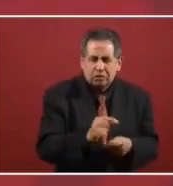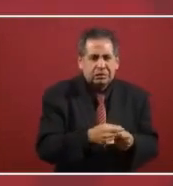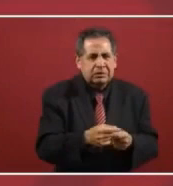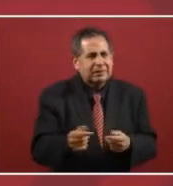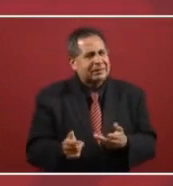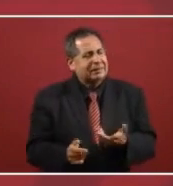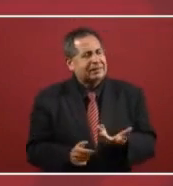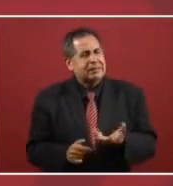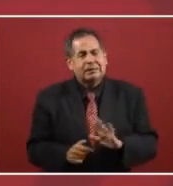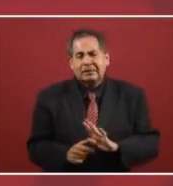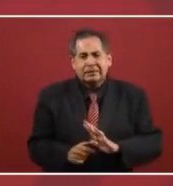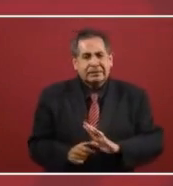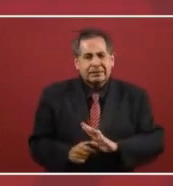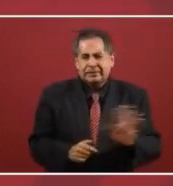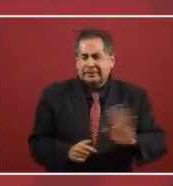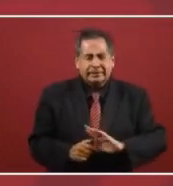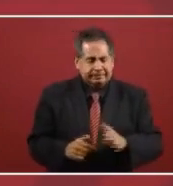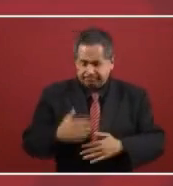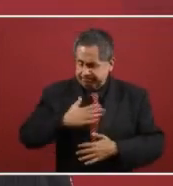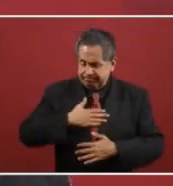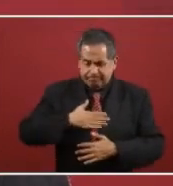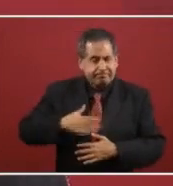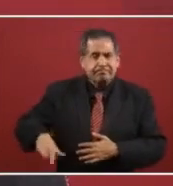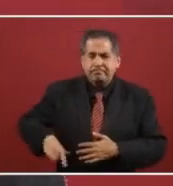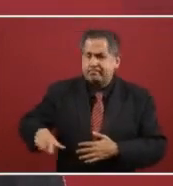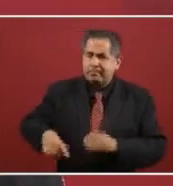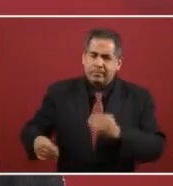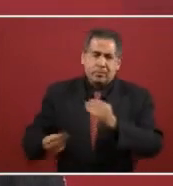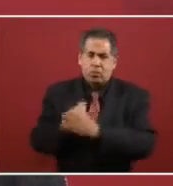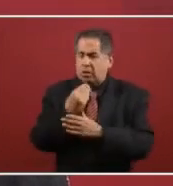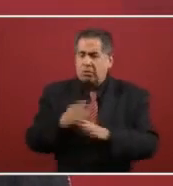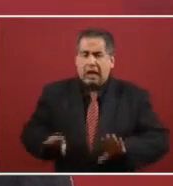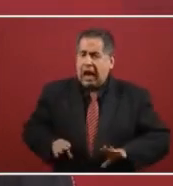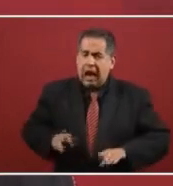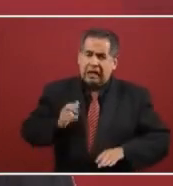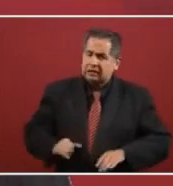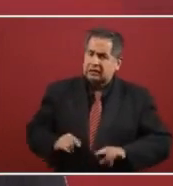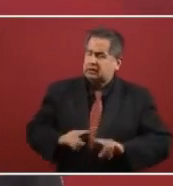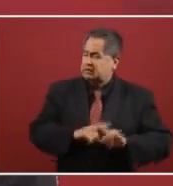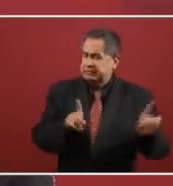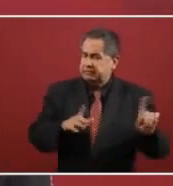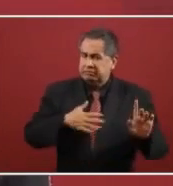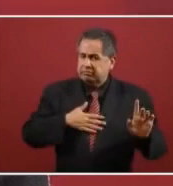So one characteristic of the new government